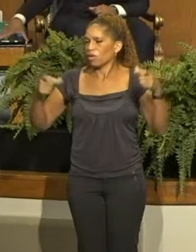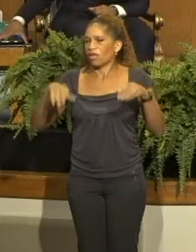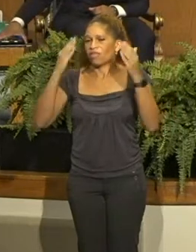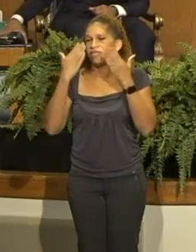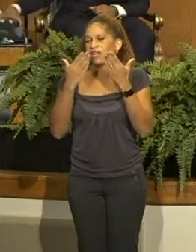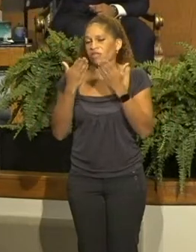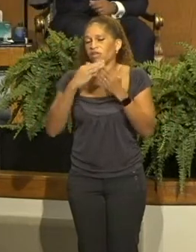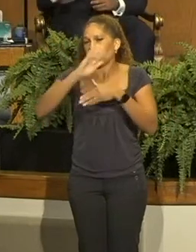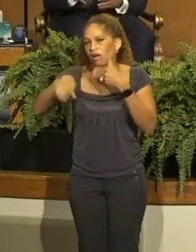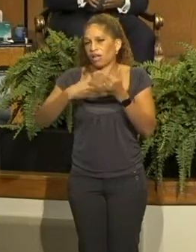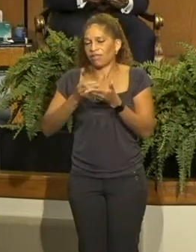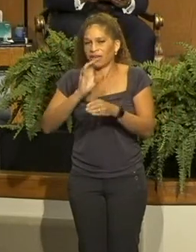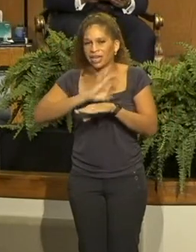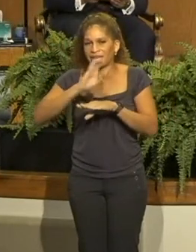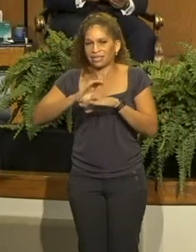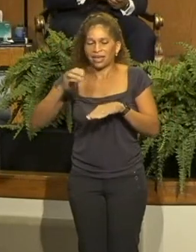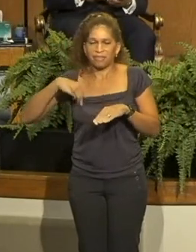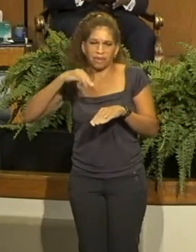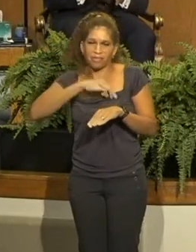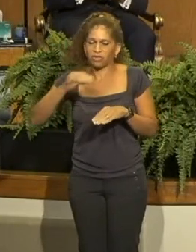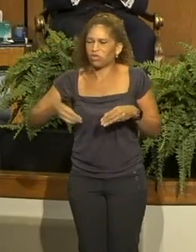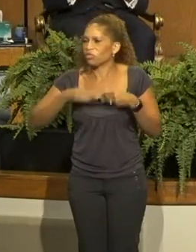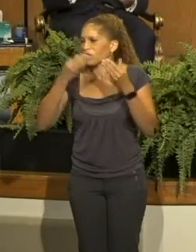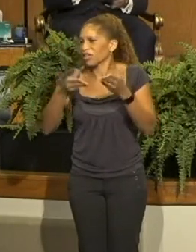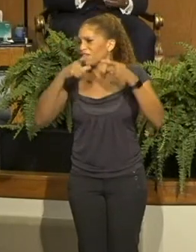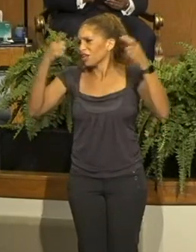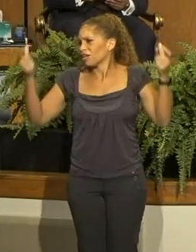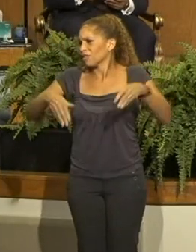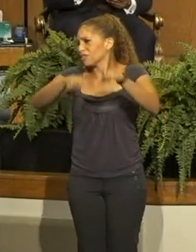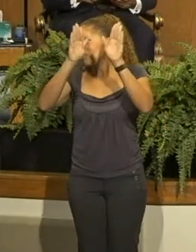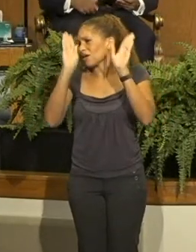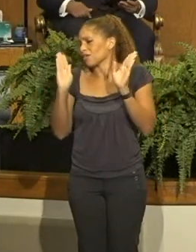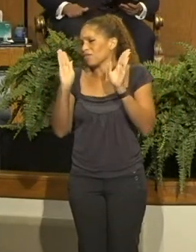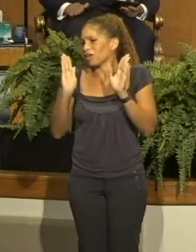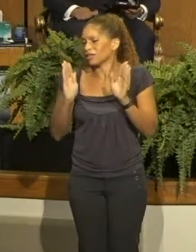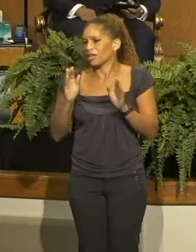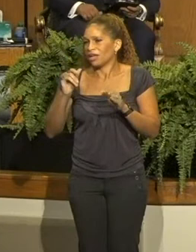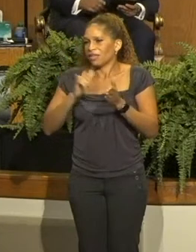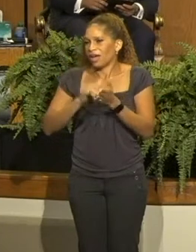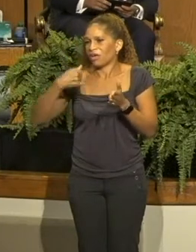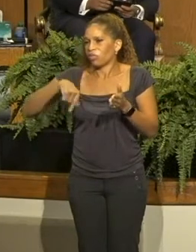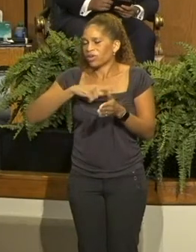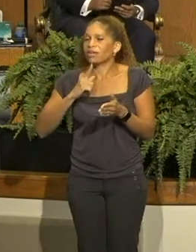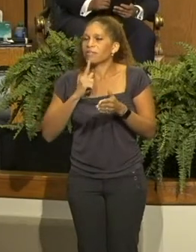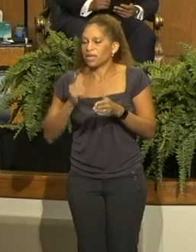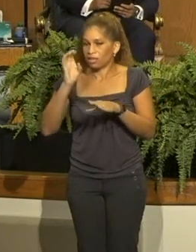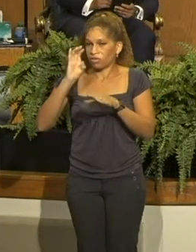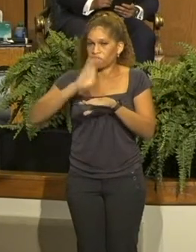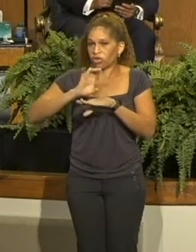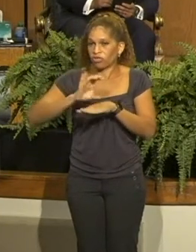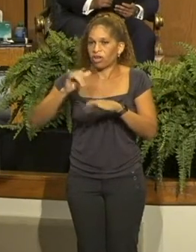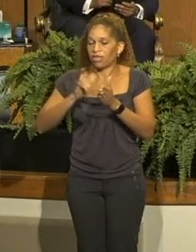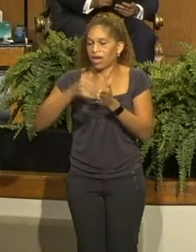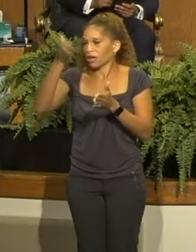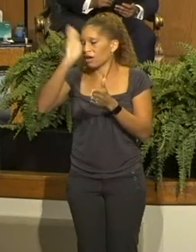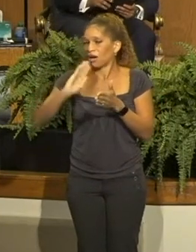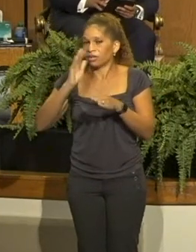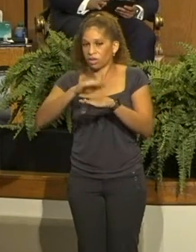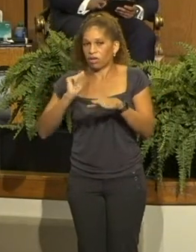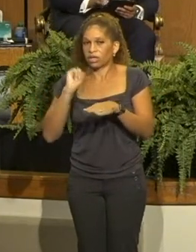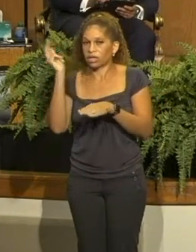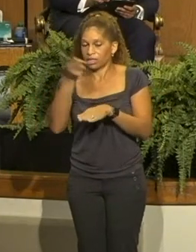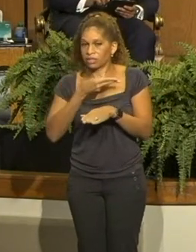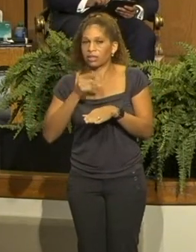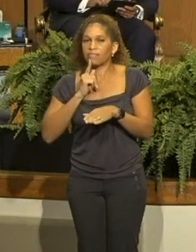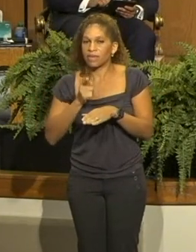all of our Cascade members who give so much, who sacrifice so much, that we can be the church that God is calling us to